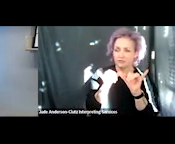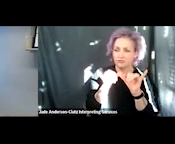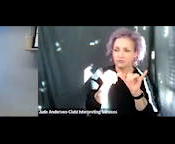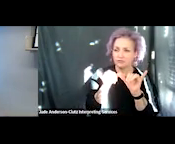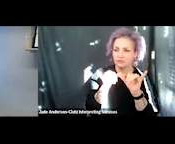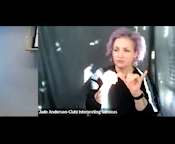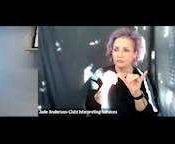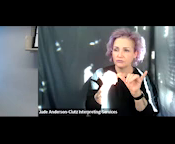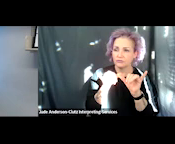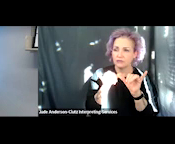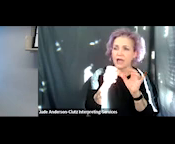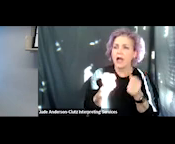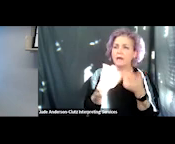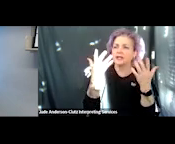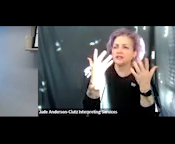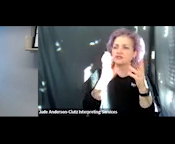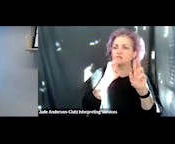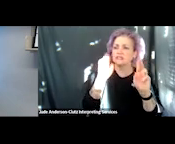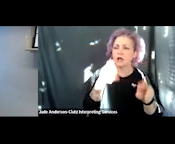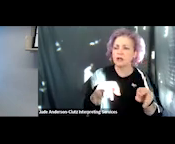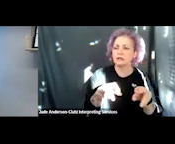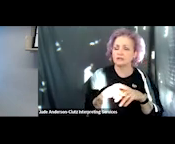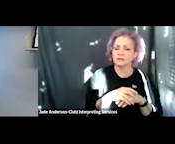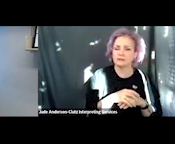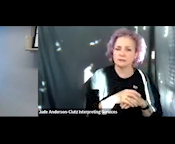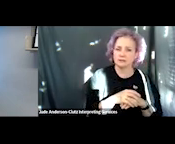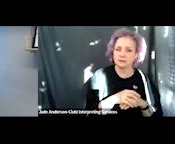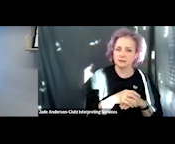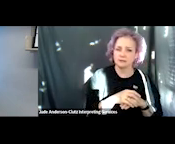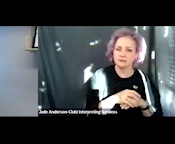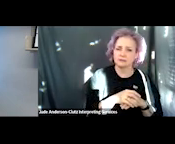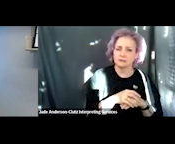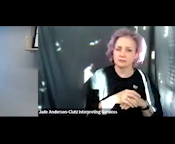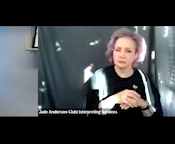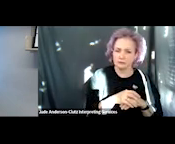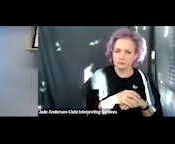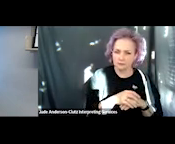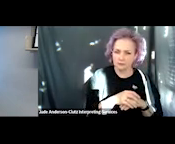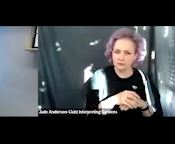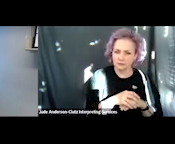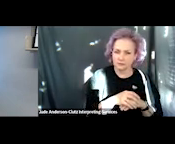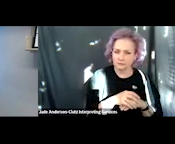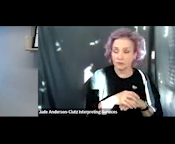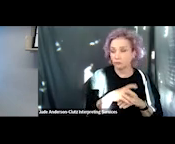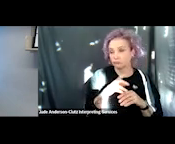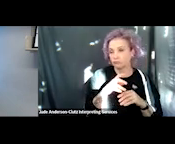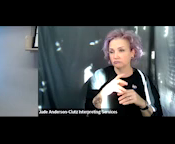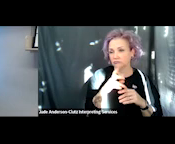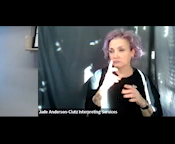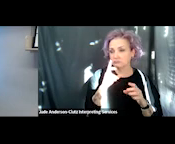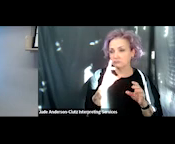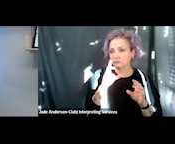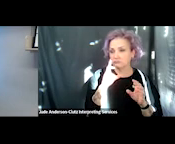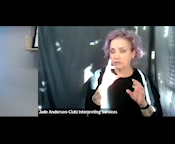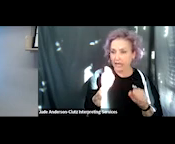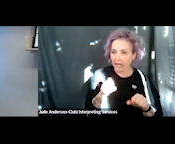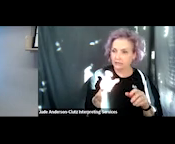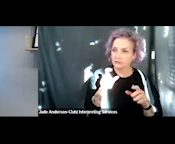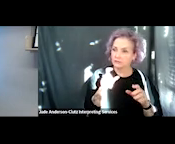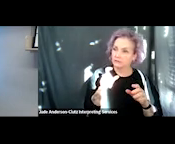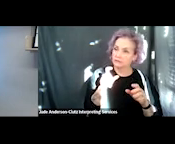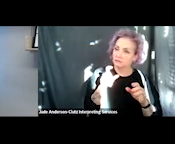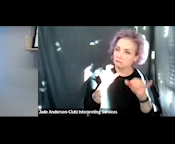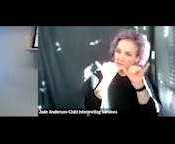or humans, whenever, based on different kinds of stimuli, so whether it's sounds are loud or quiet, do